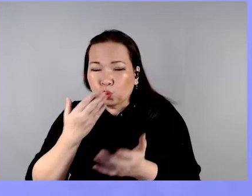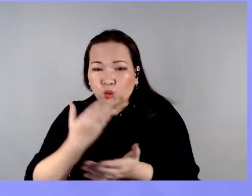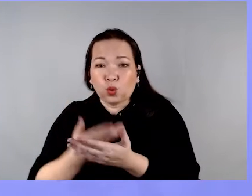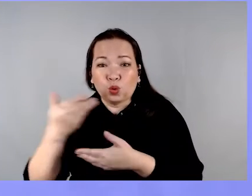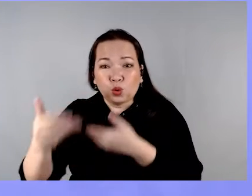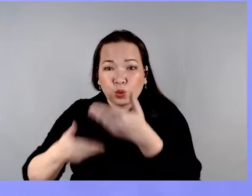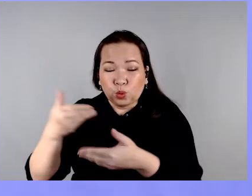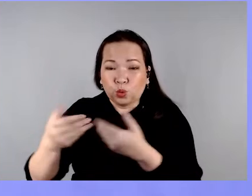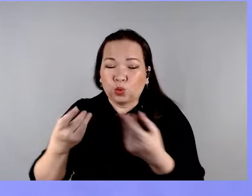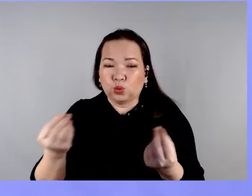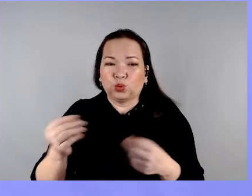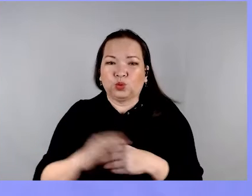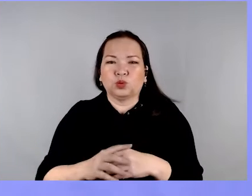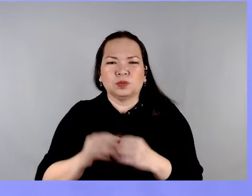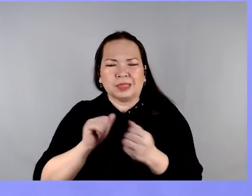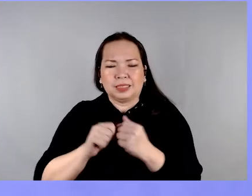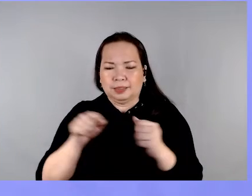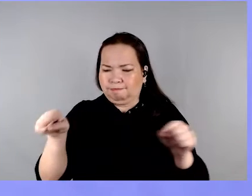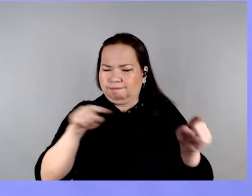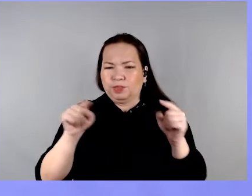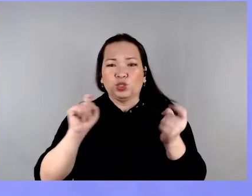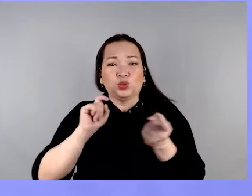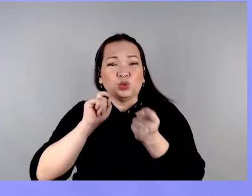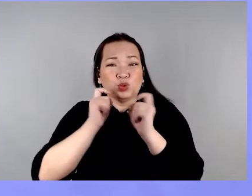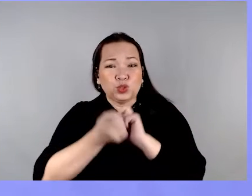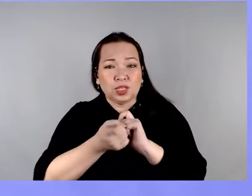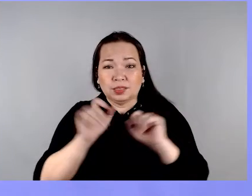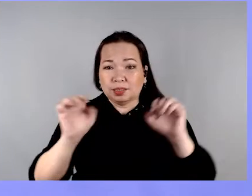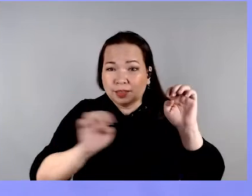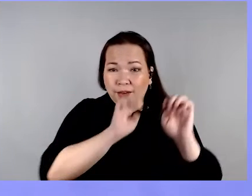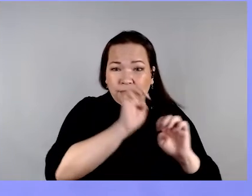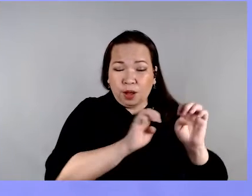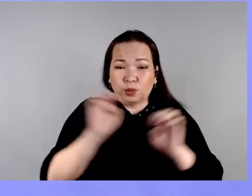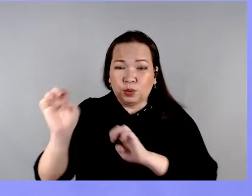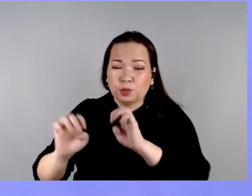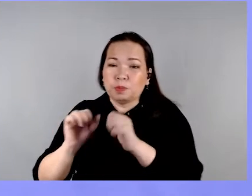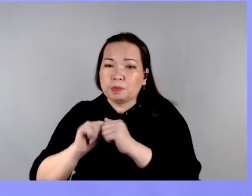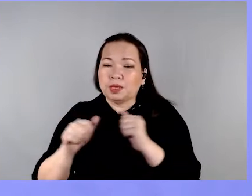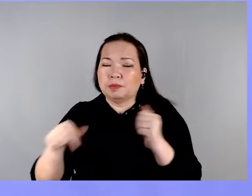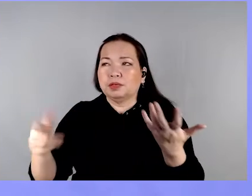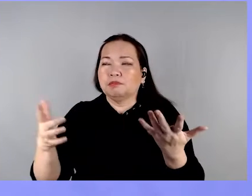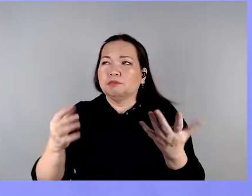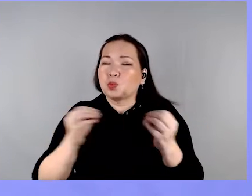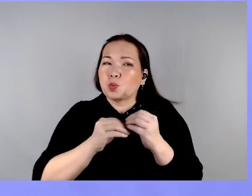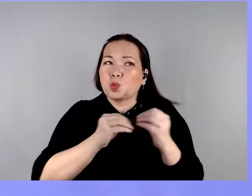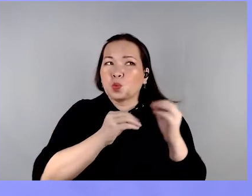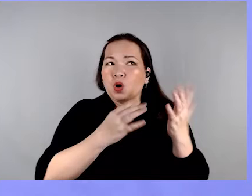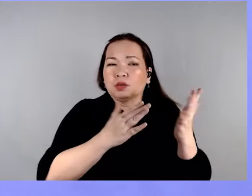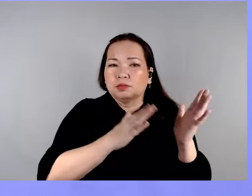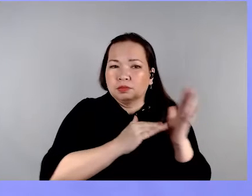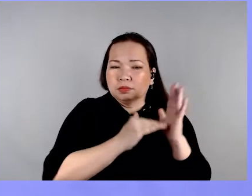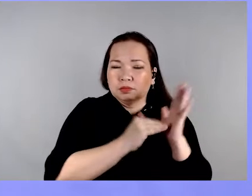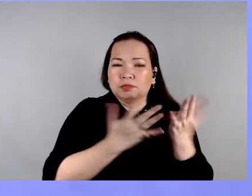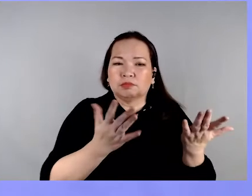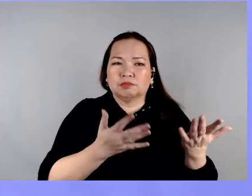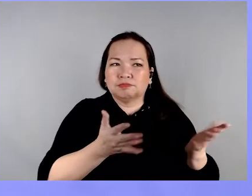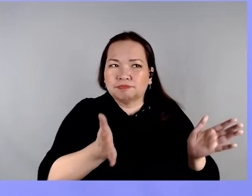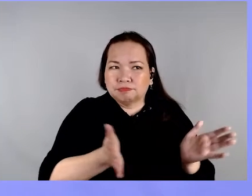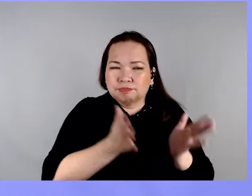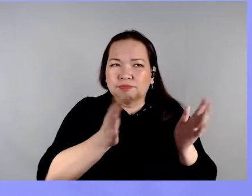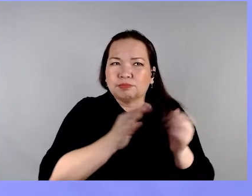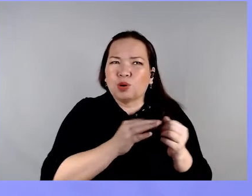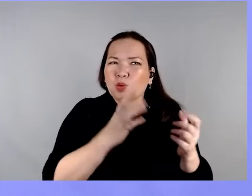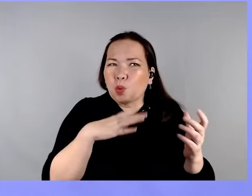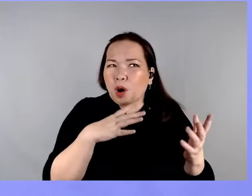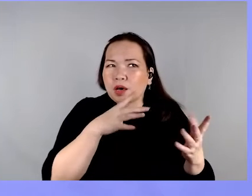they handle. A change in the performance indicators may motivate prosecutors to be firmer in screening cases that have to go